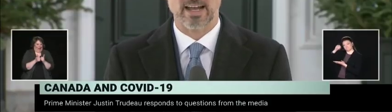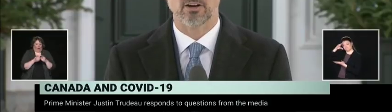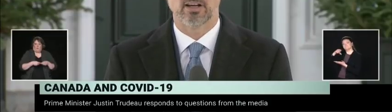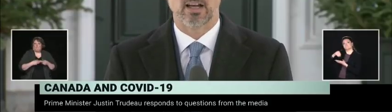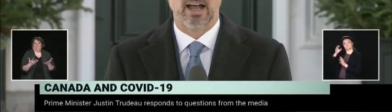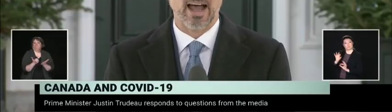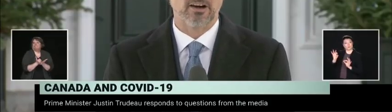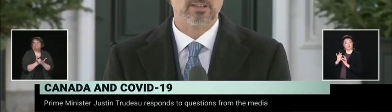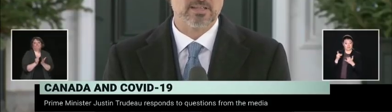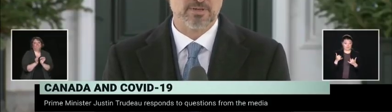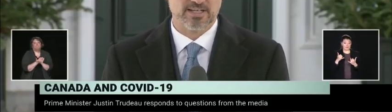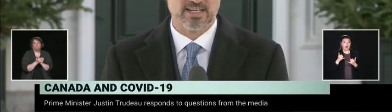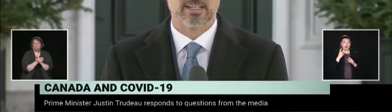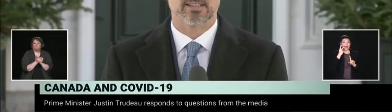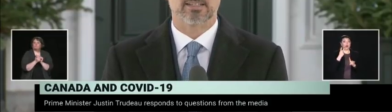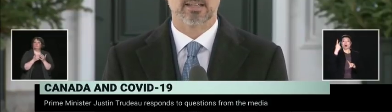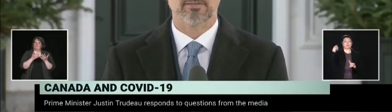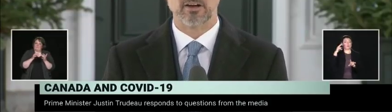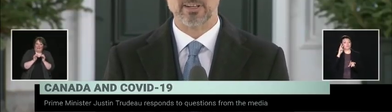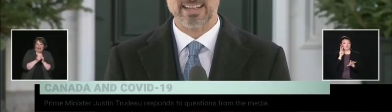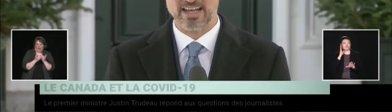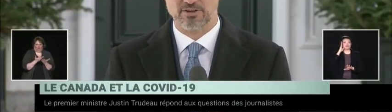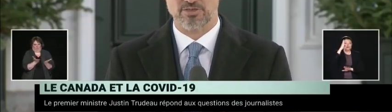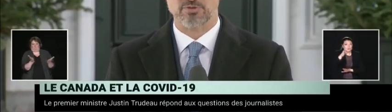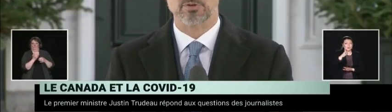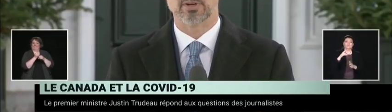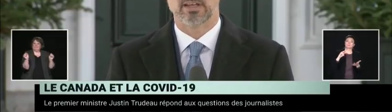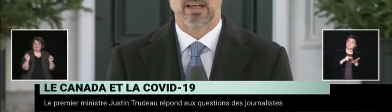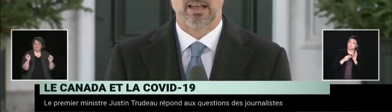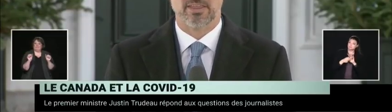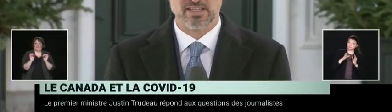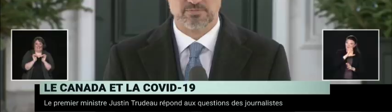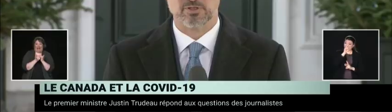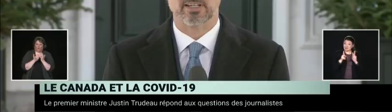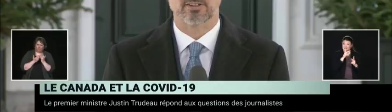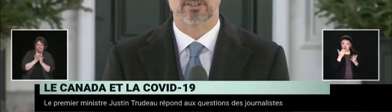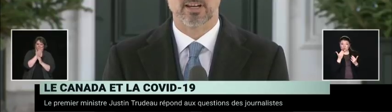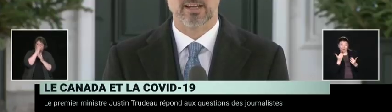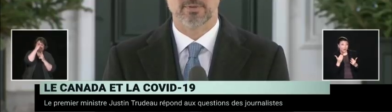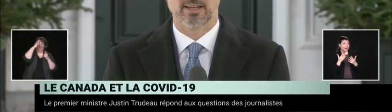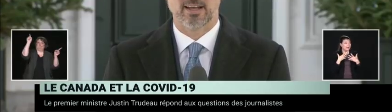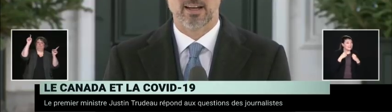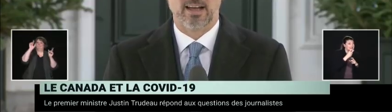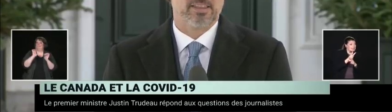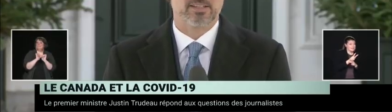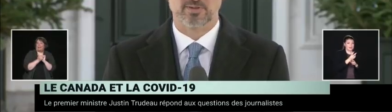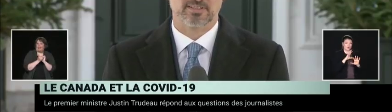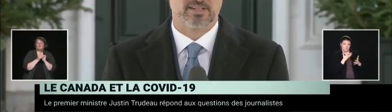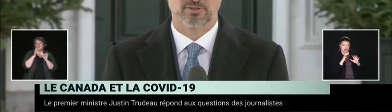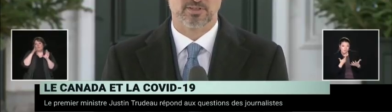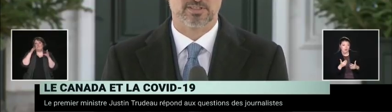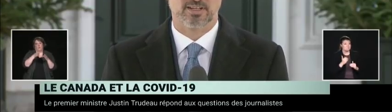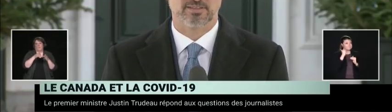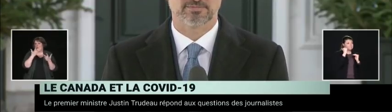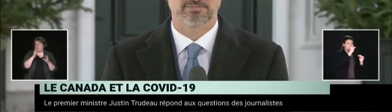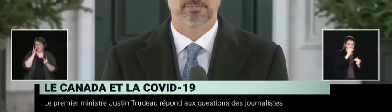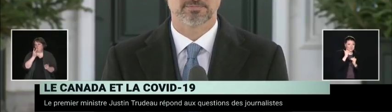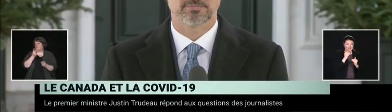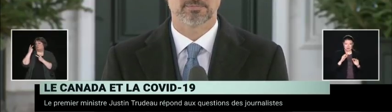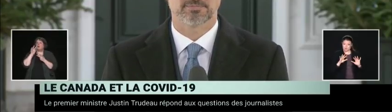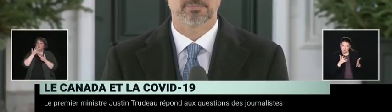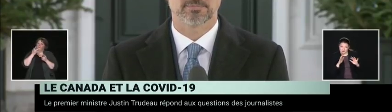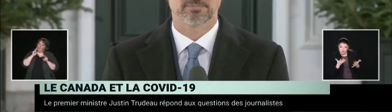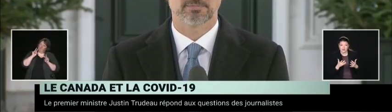right now, how to keep Canadians safe, how to get through this particular time, and that's what I'll stay focused on.